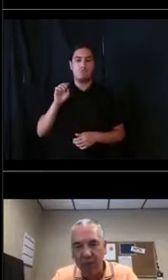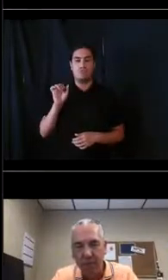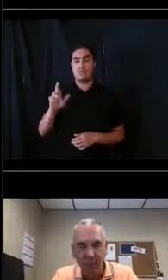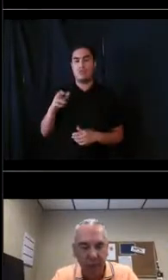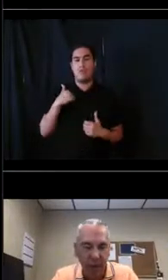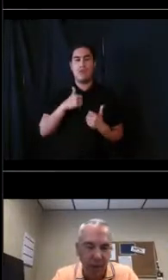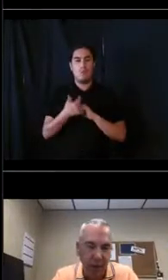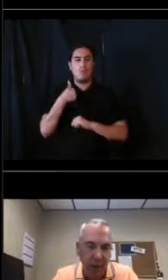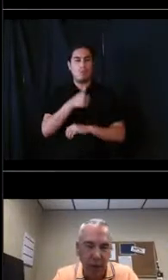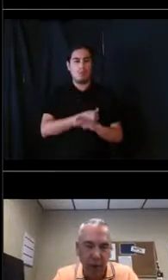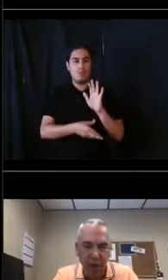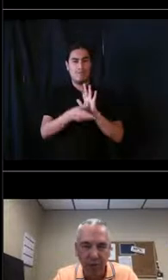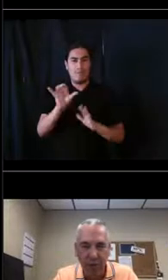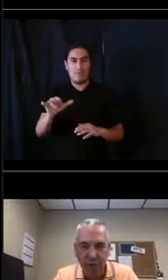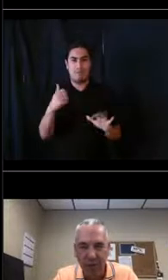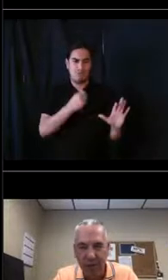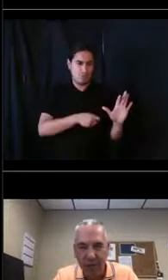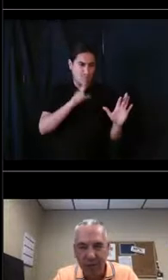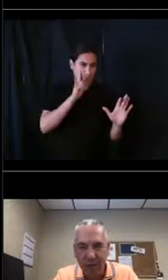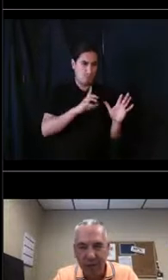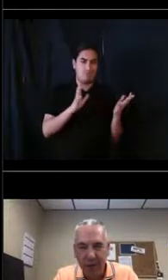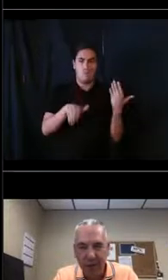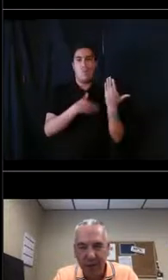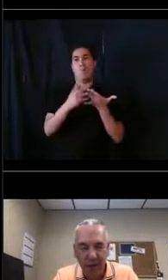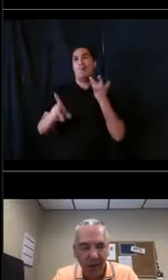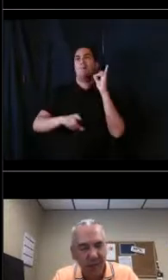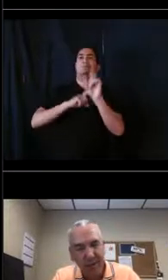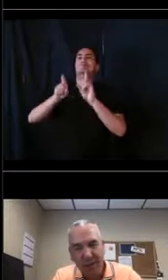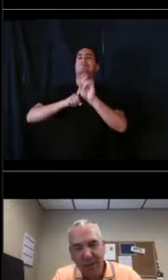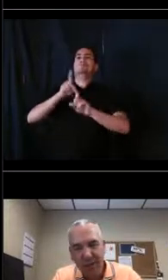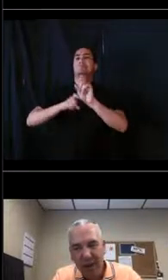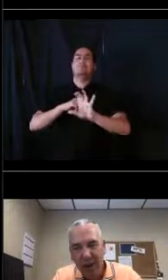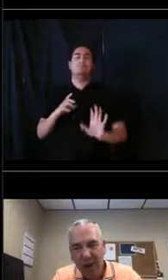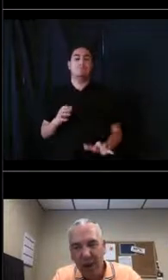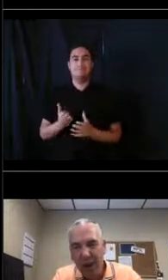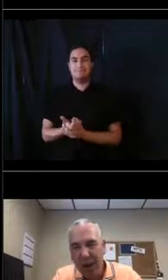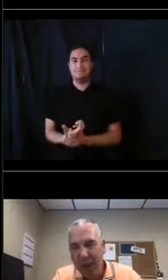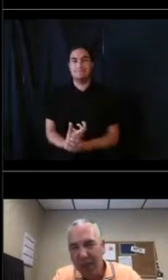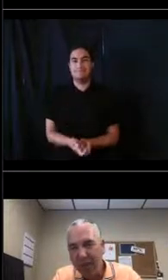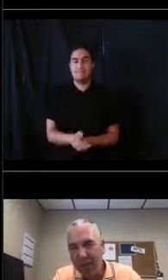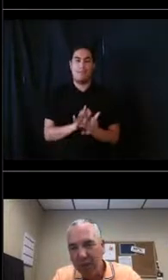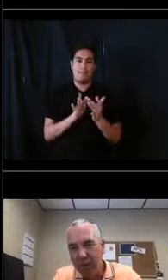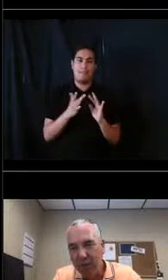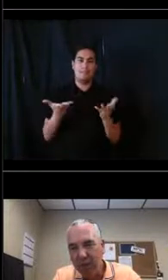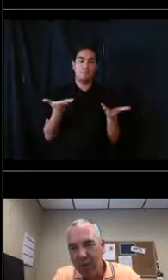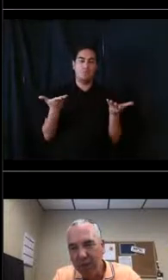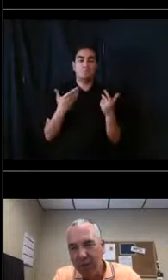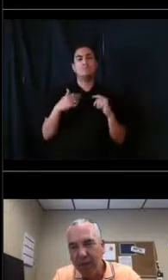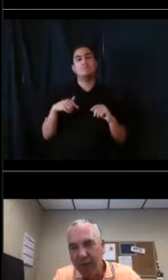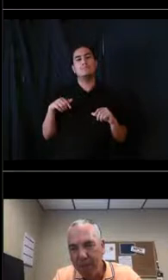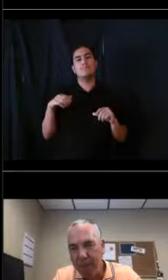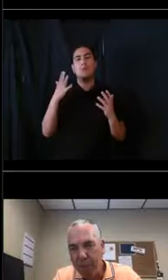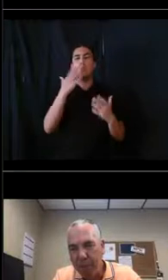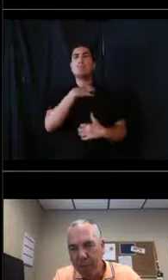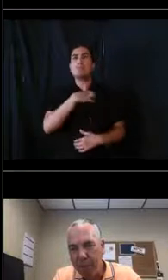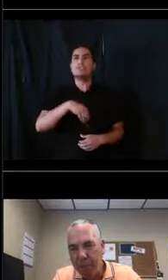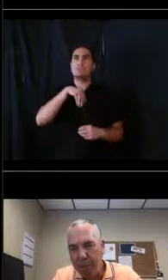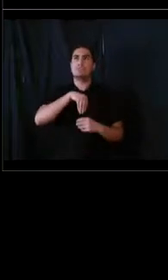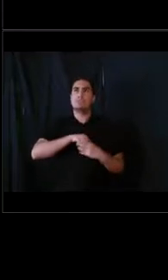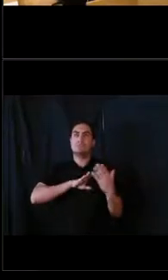assume uh sorry for all the questions from uh you know online here so just wish i was in person thank